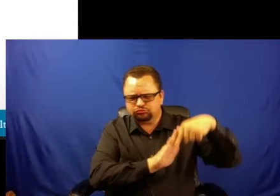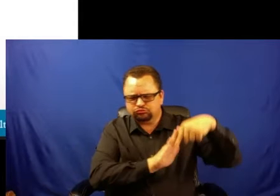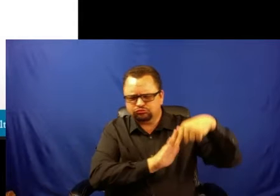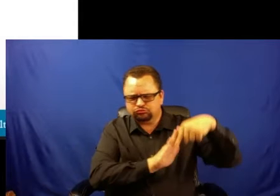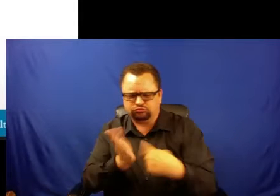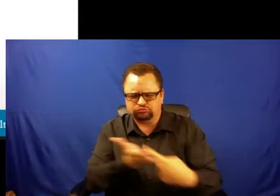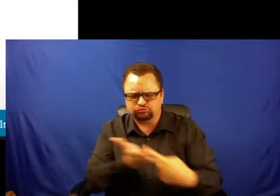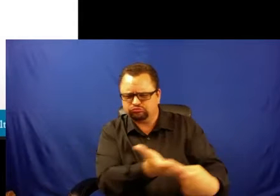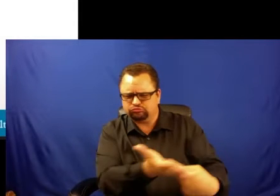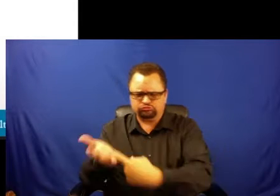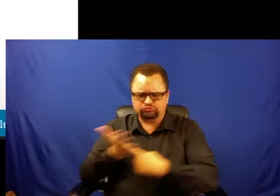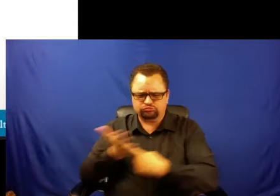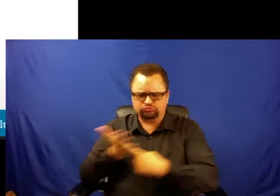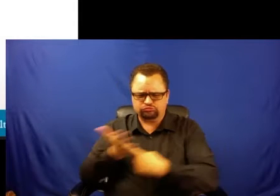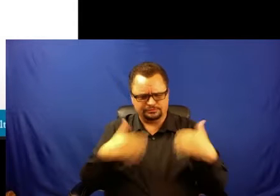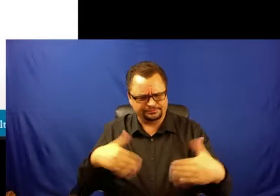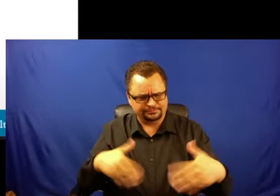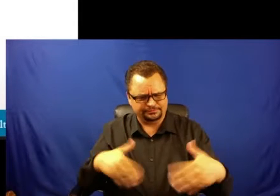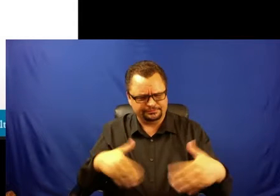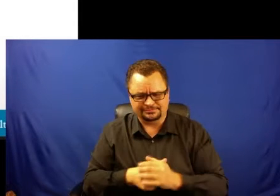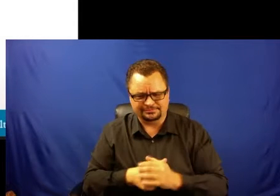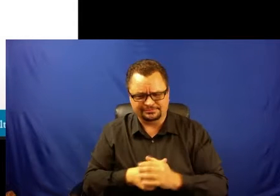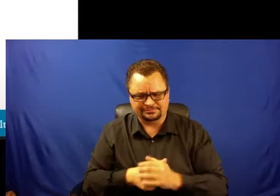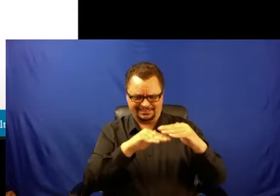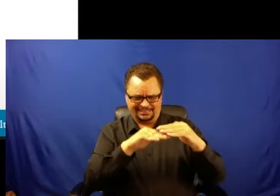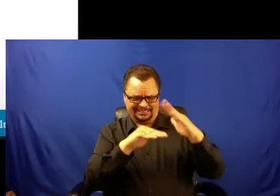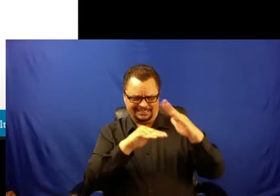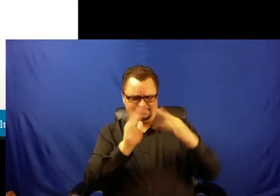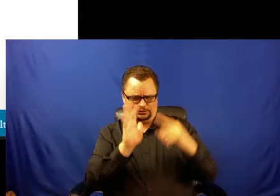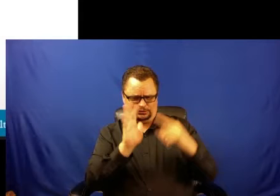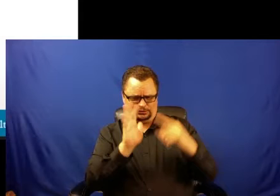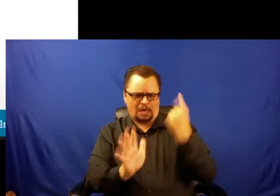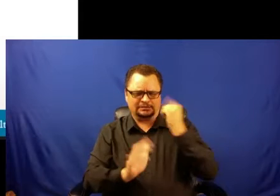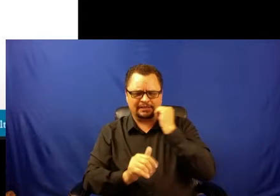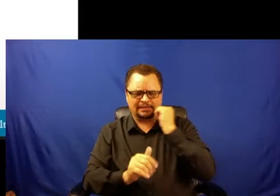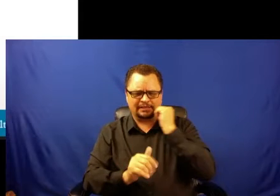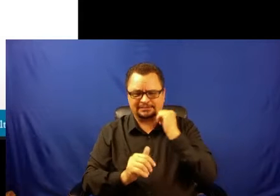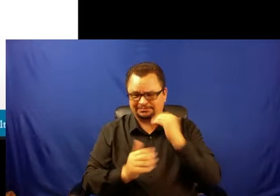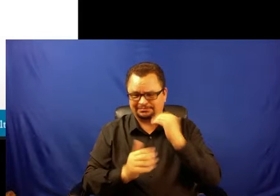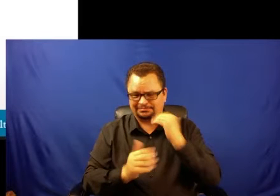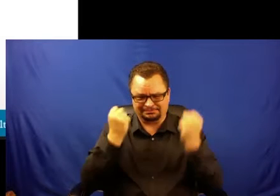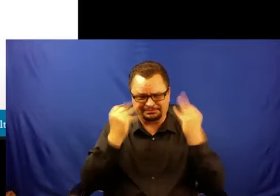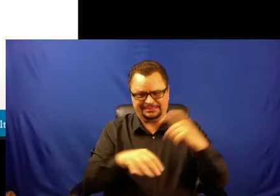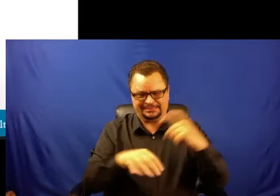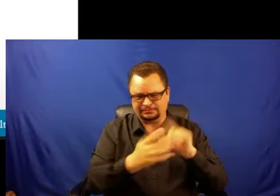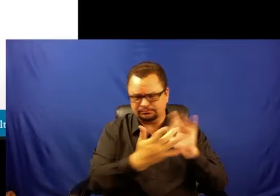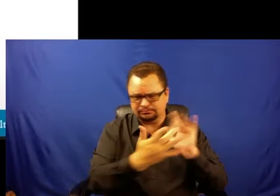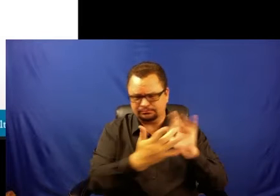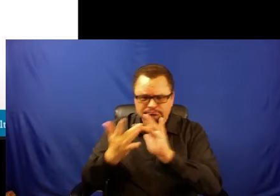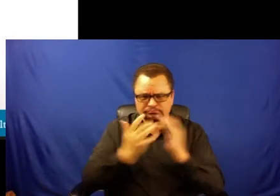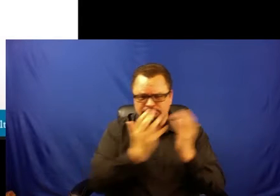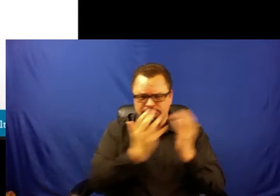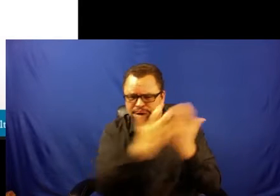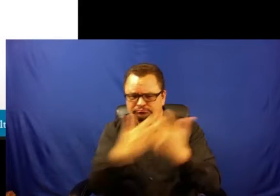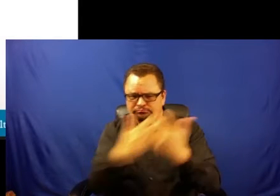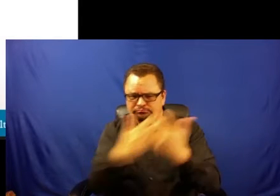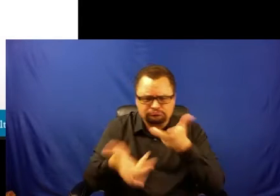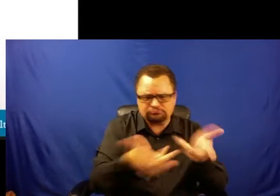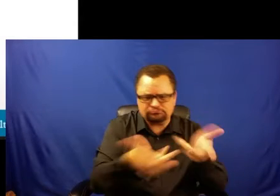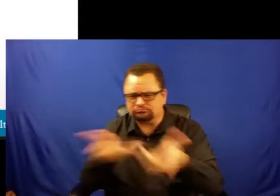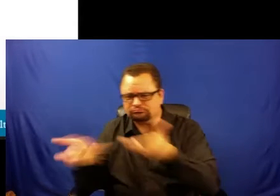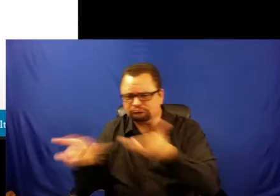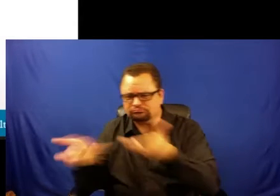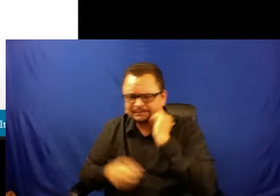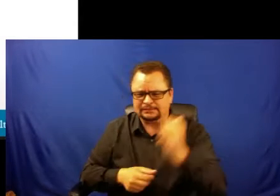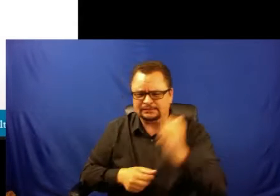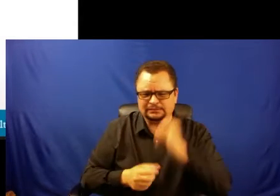multiple times per day. So we do host monthly meetings with both the COVID coordinators and the school nurses to